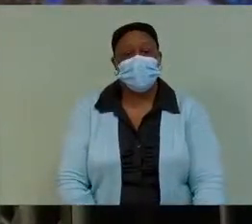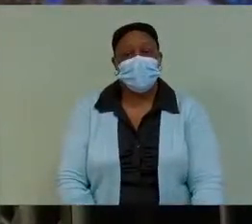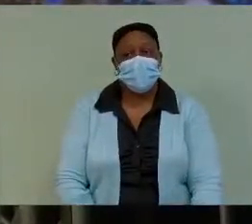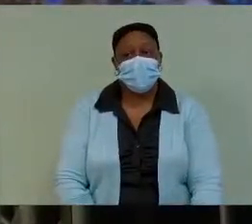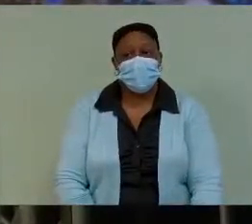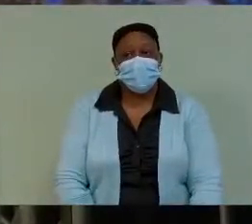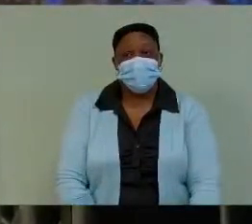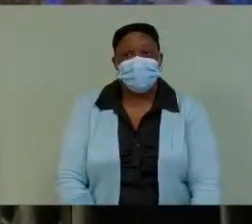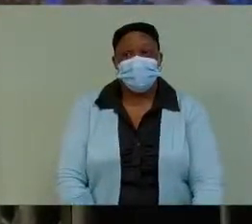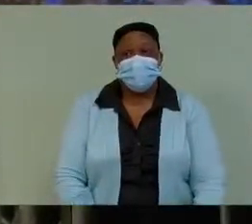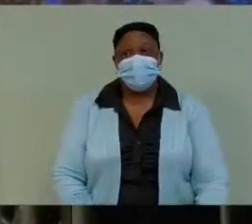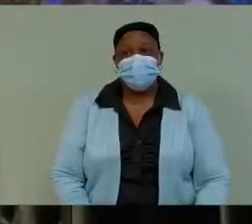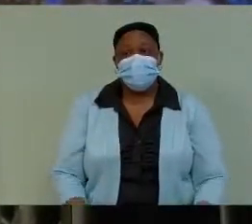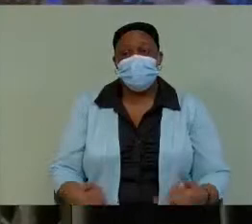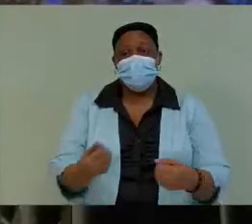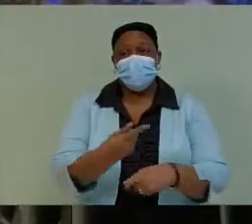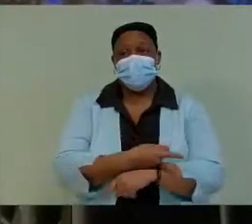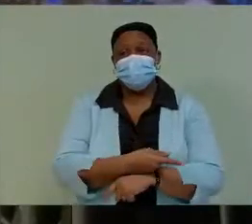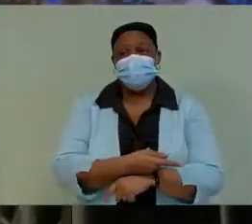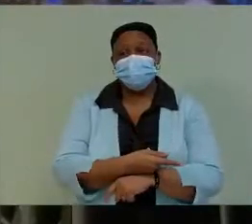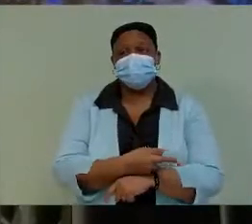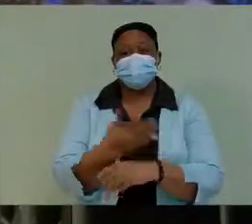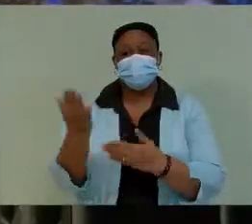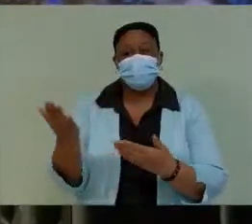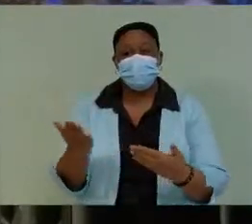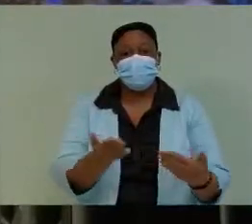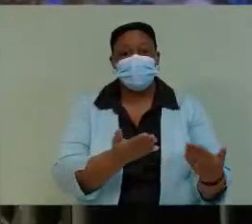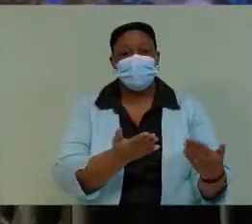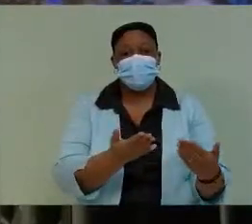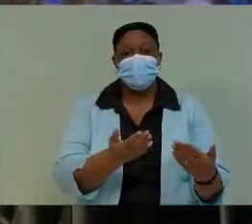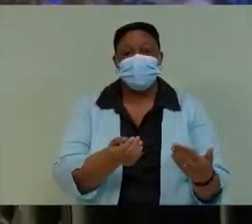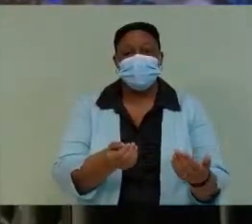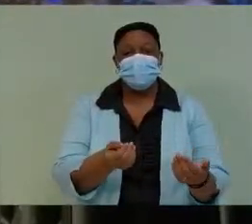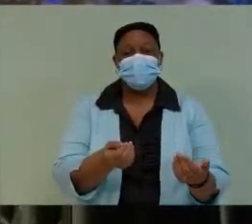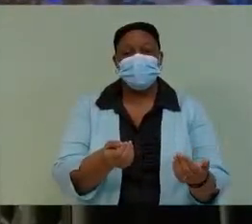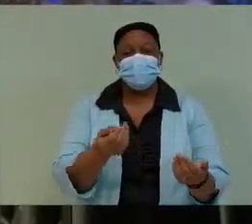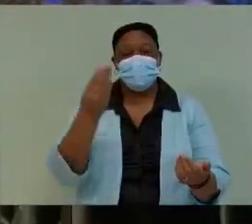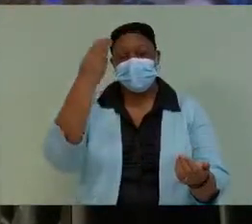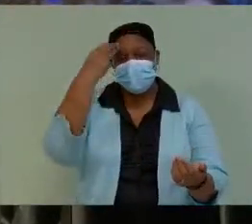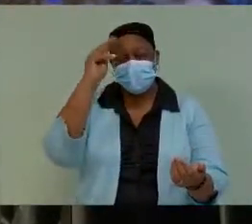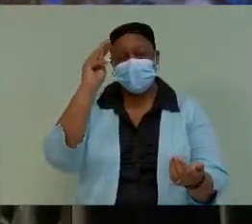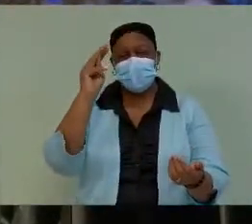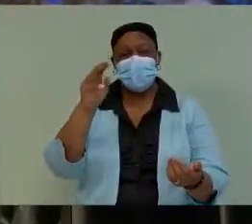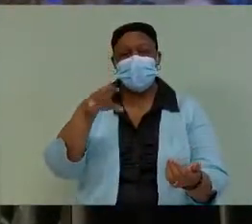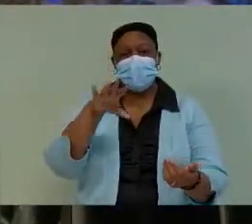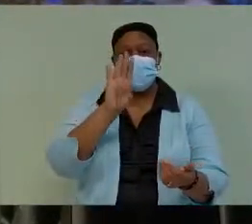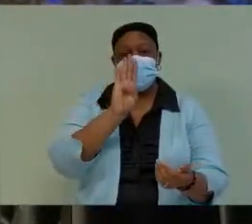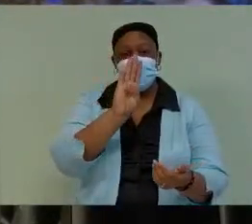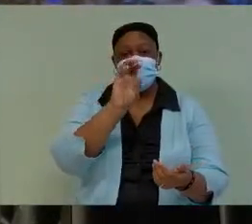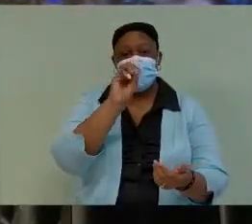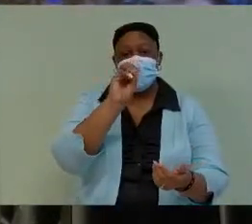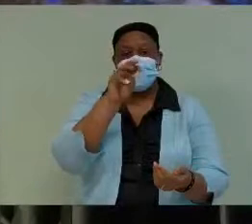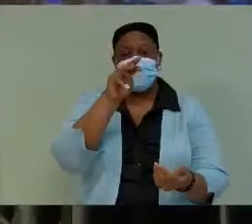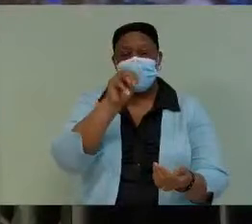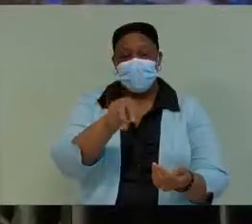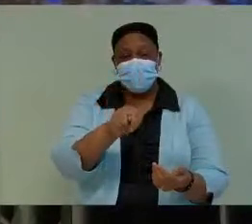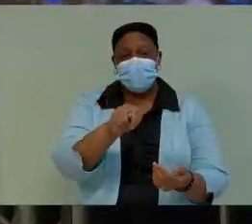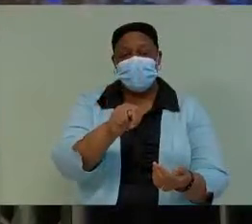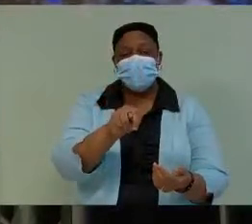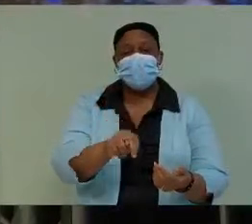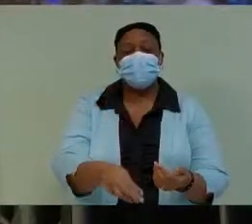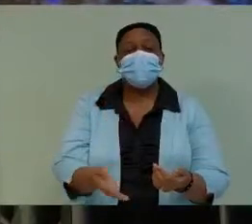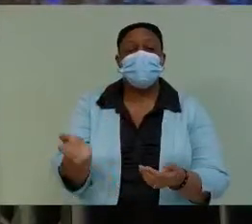pandemic. Today, I will invite Mr. Crispin Boone from